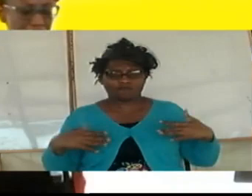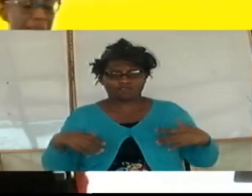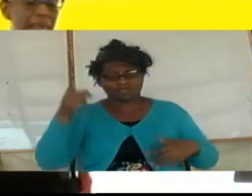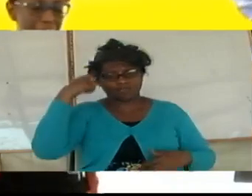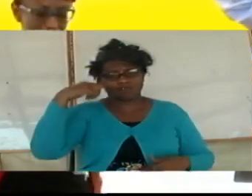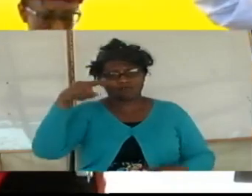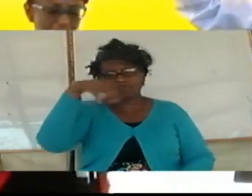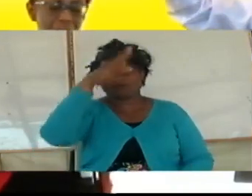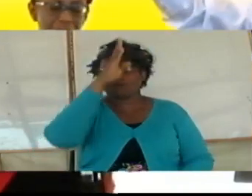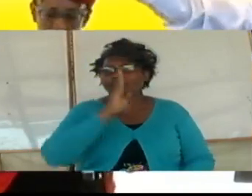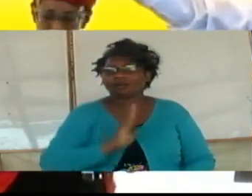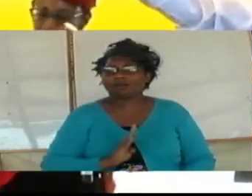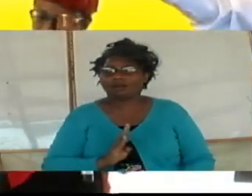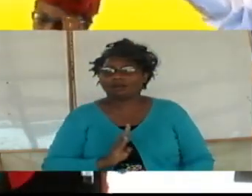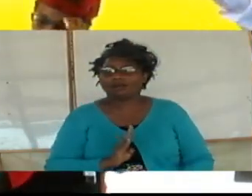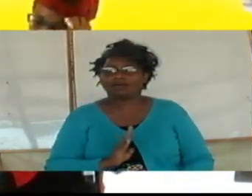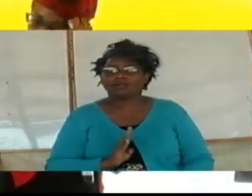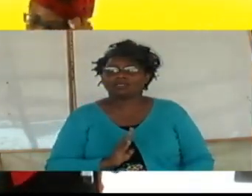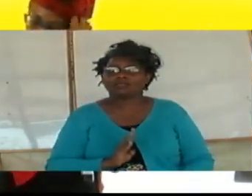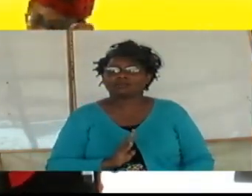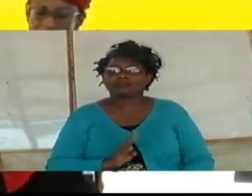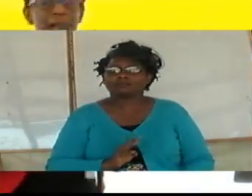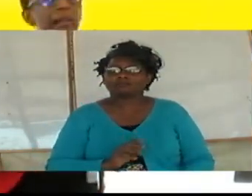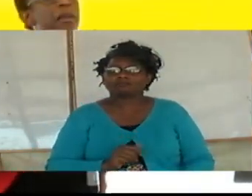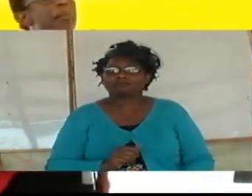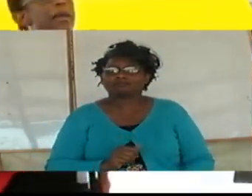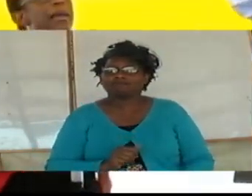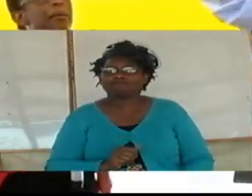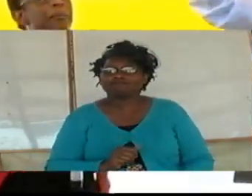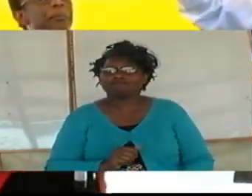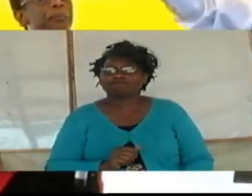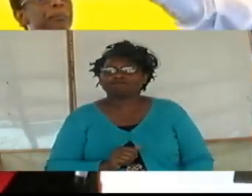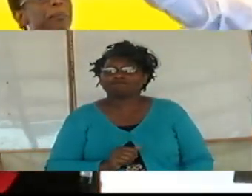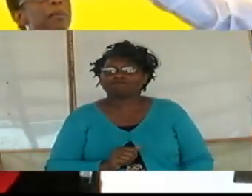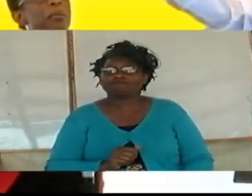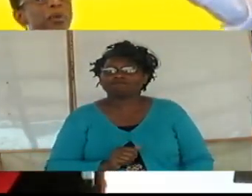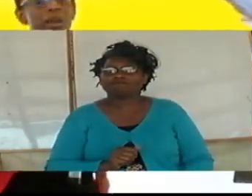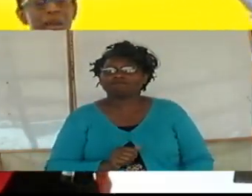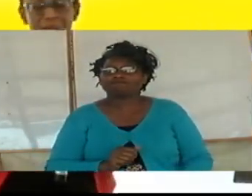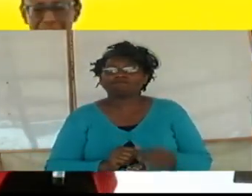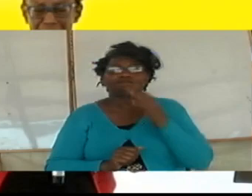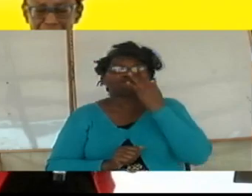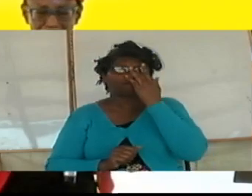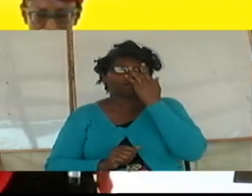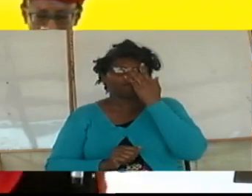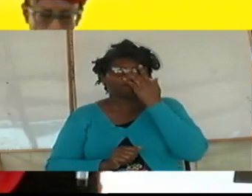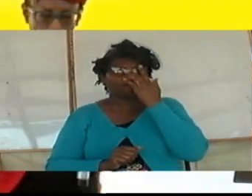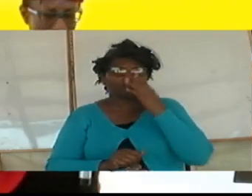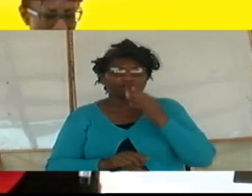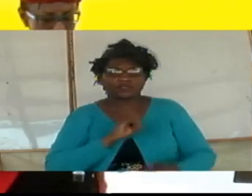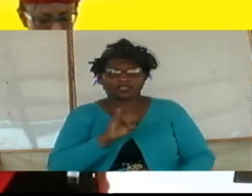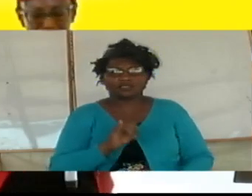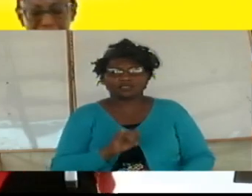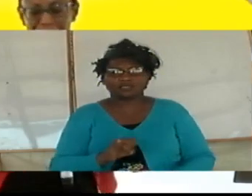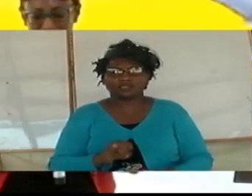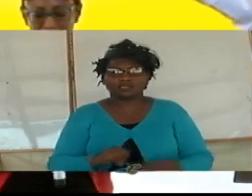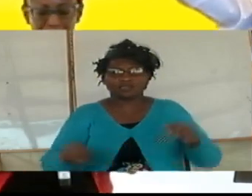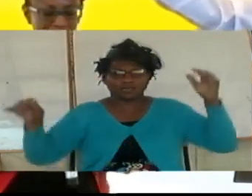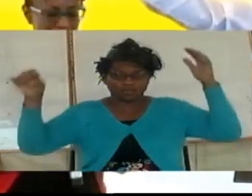God. Hallelujah, hallelujah, hallelujah, hallelujah. Is a covering for